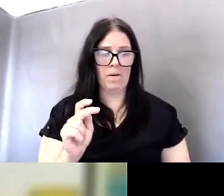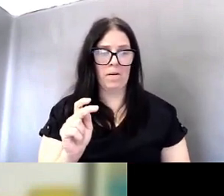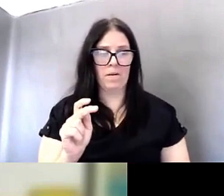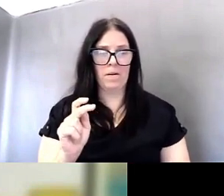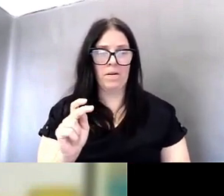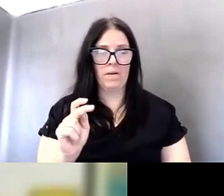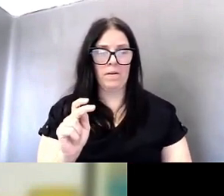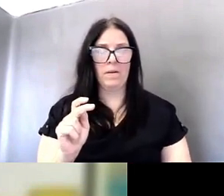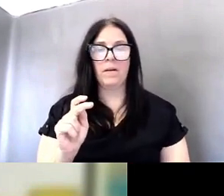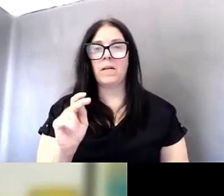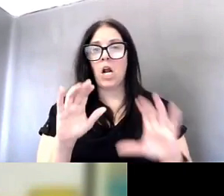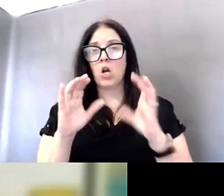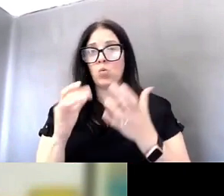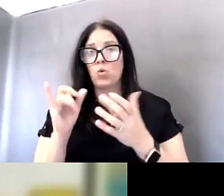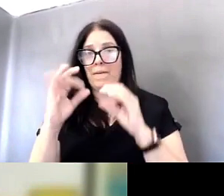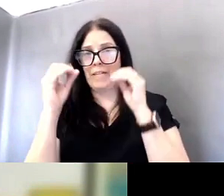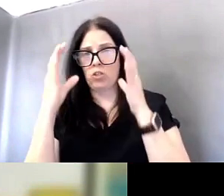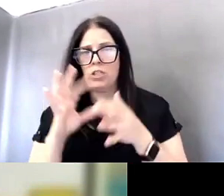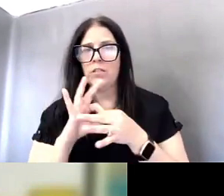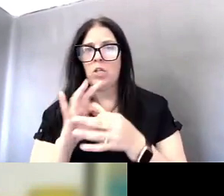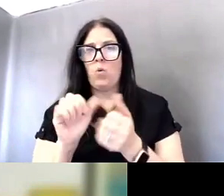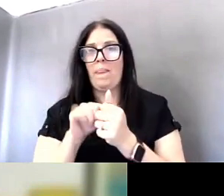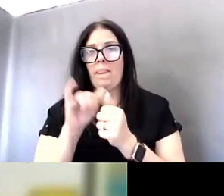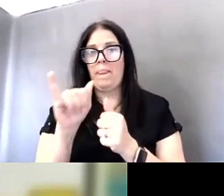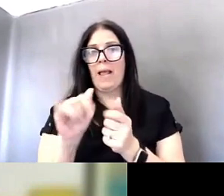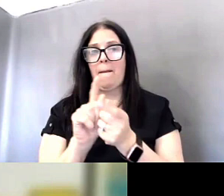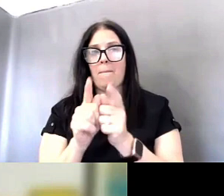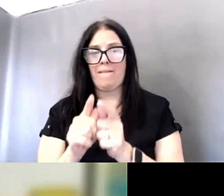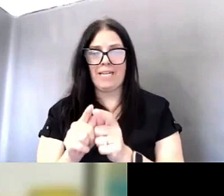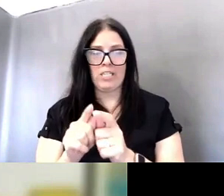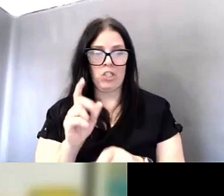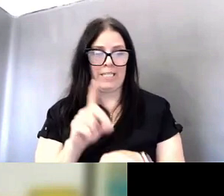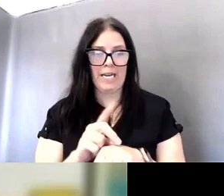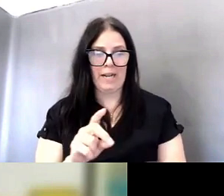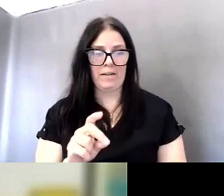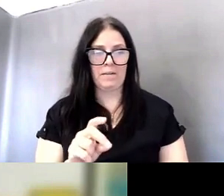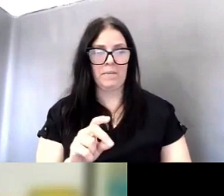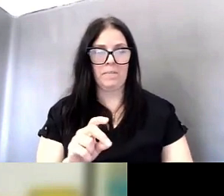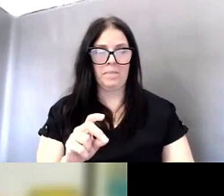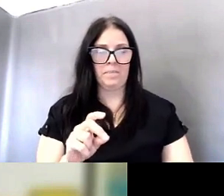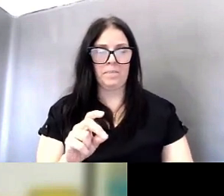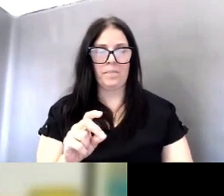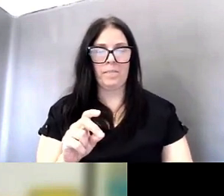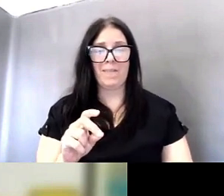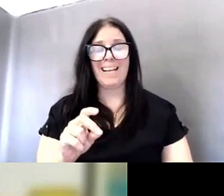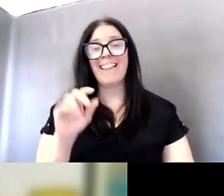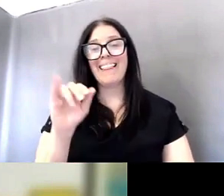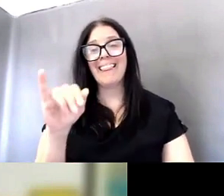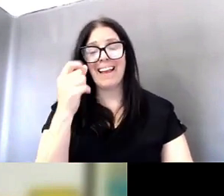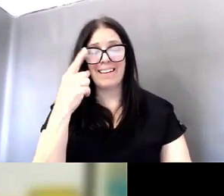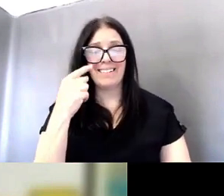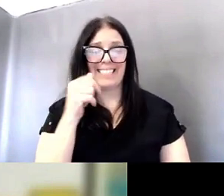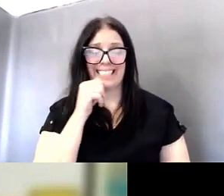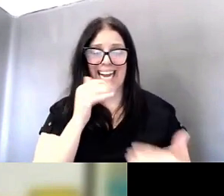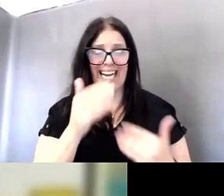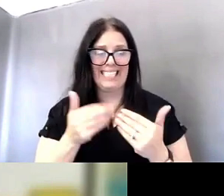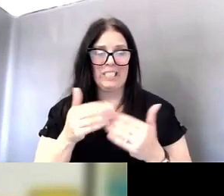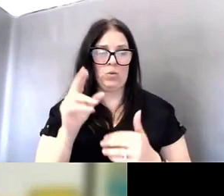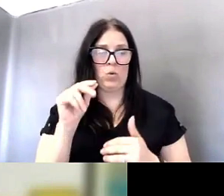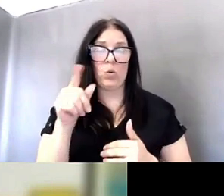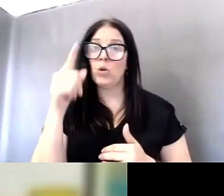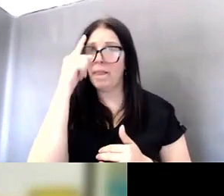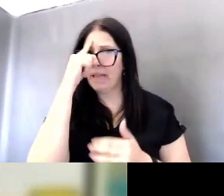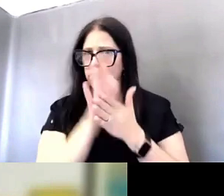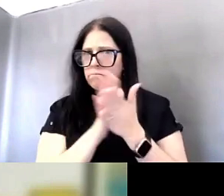instructors on that modification task. And this might take a little longer. If you're interested, you think it's an interesting